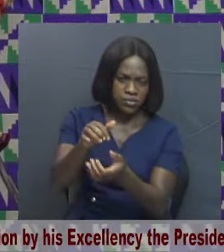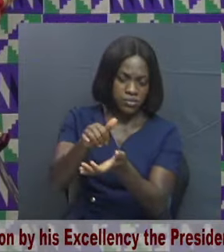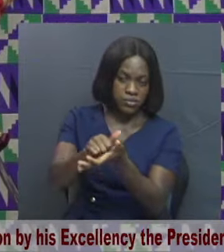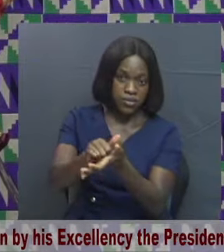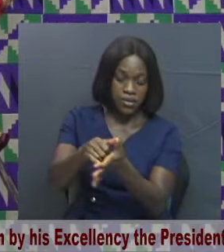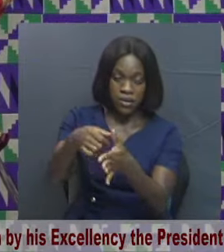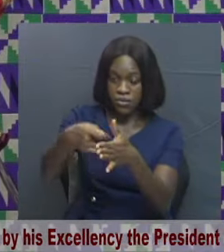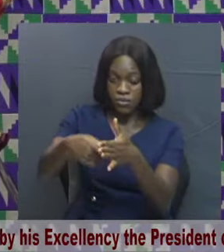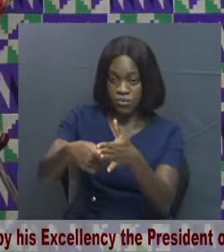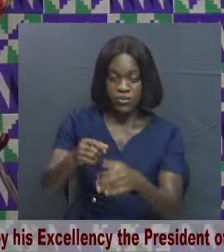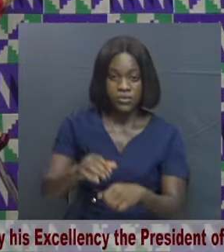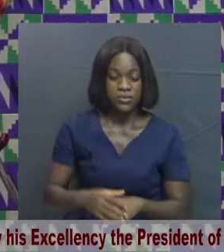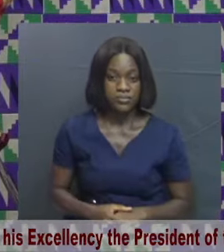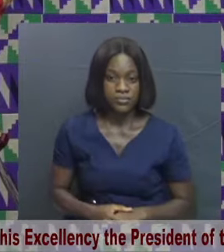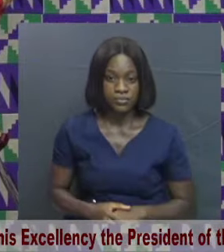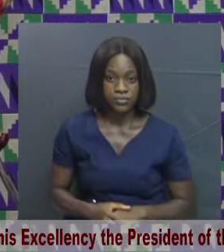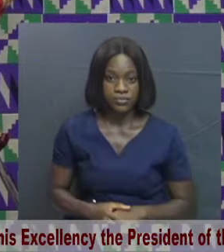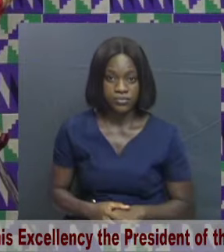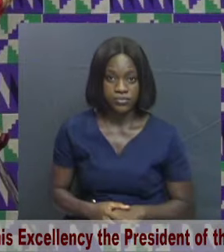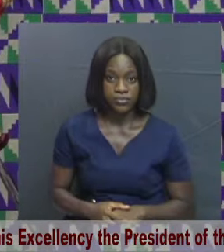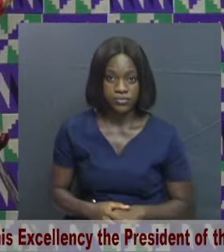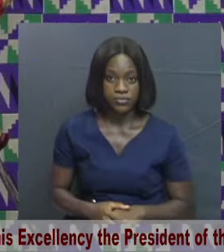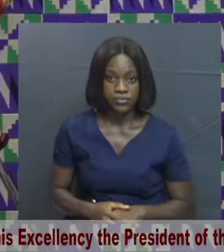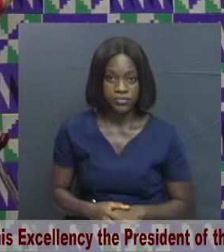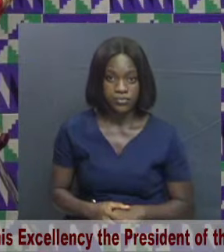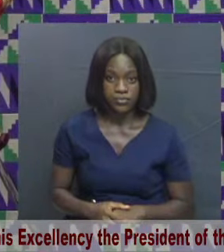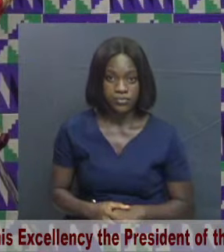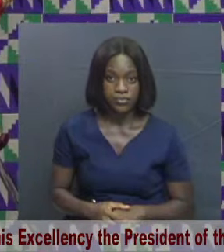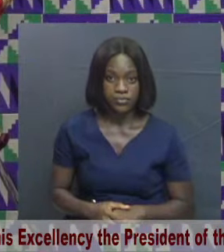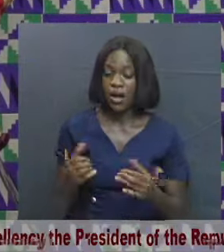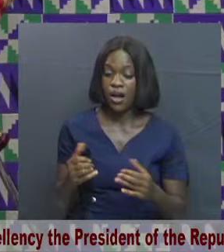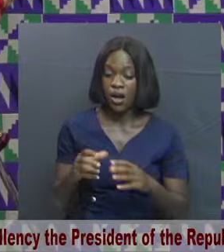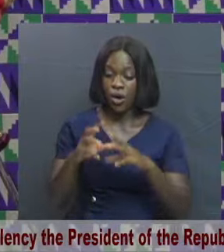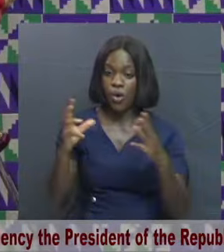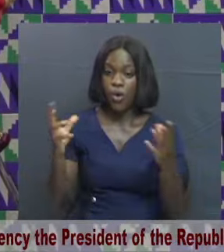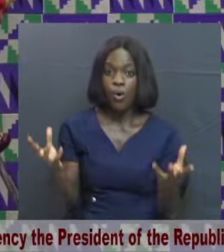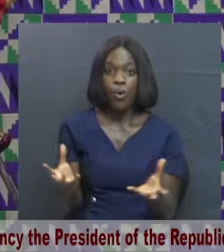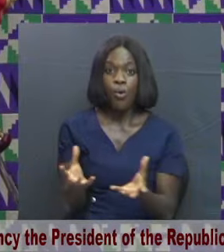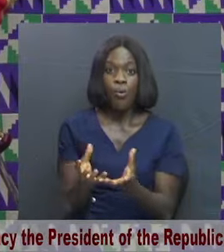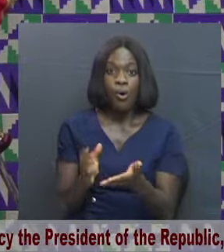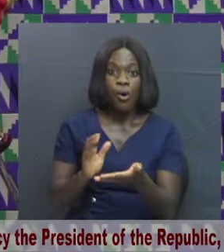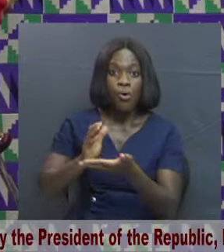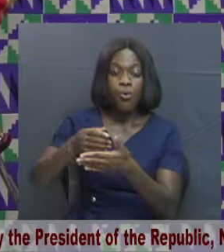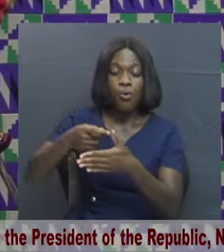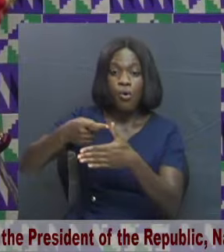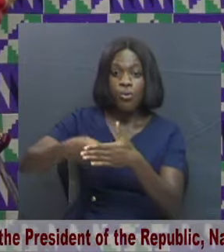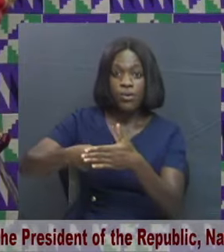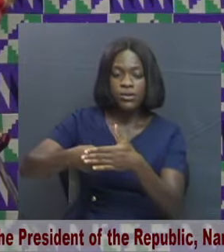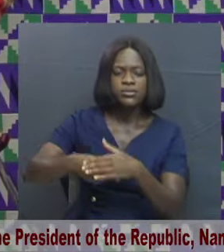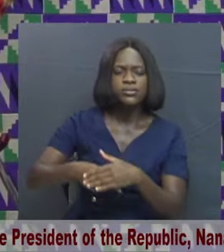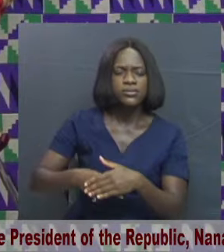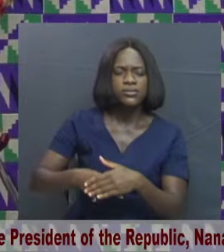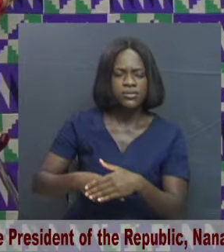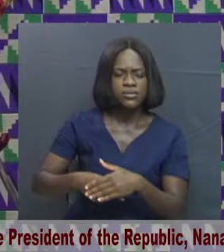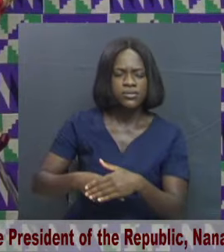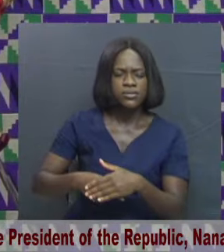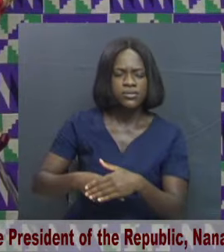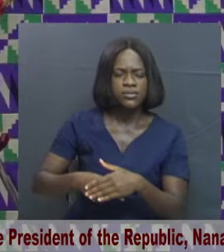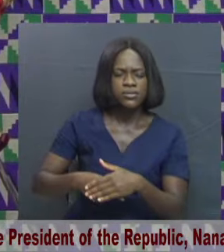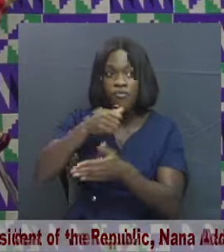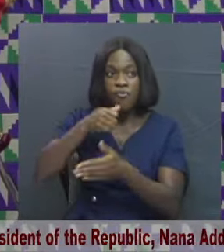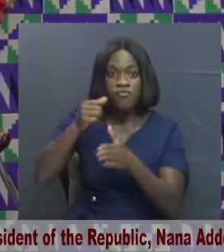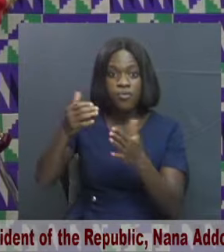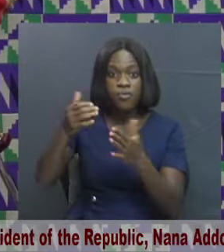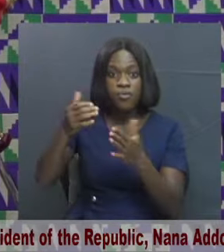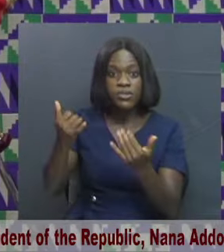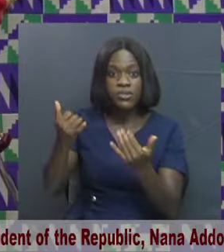years with the current trend of the World Coco Price Coco farmers can be sure